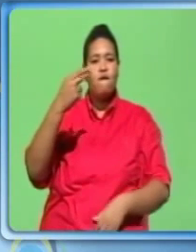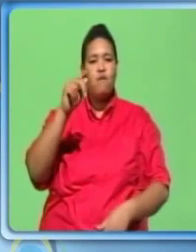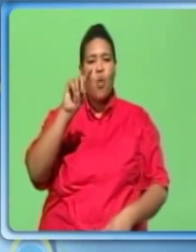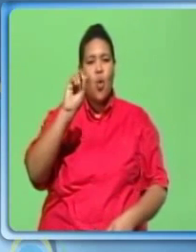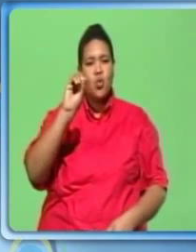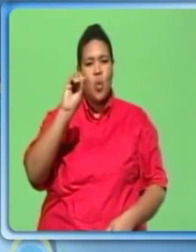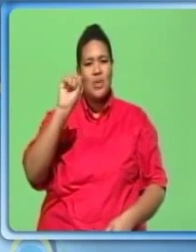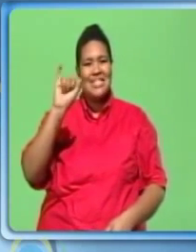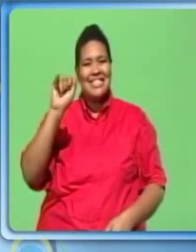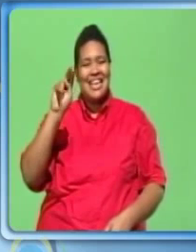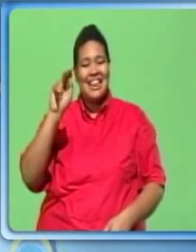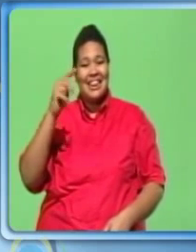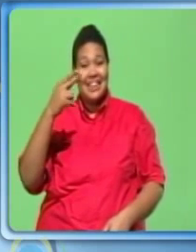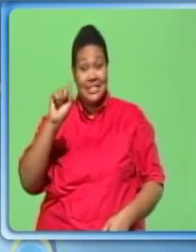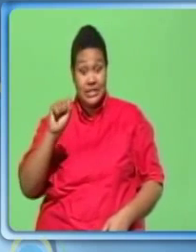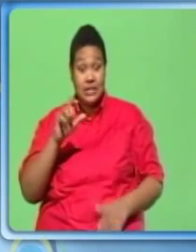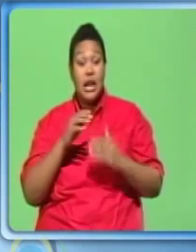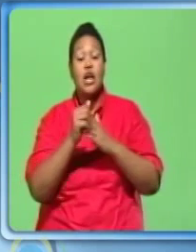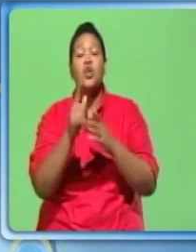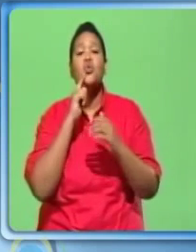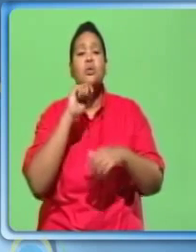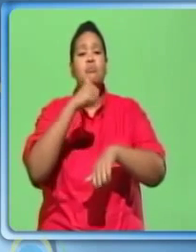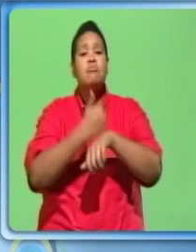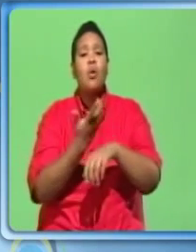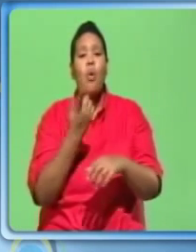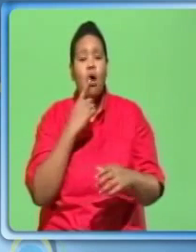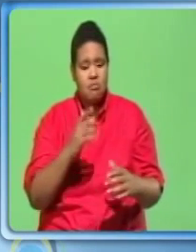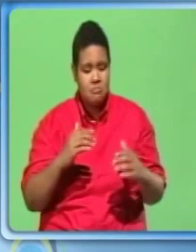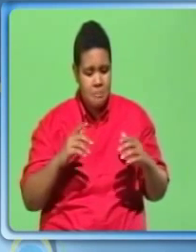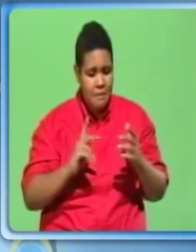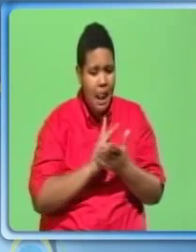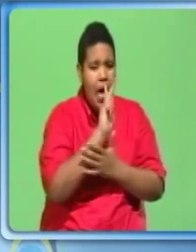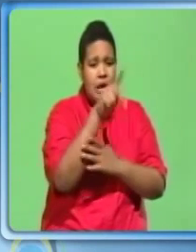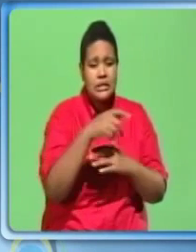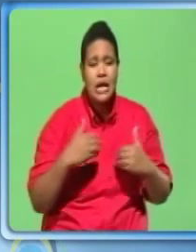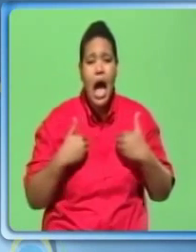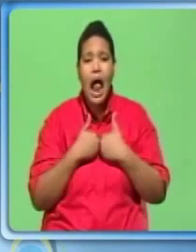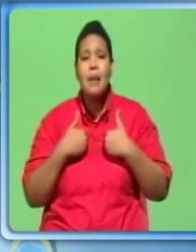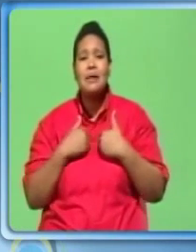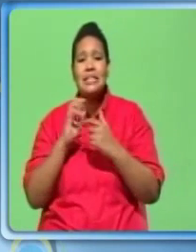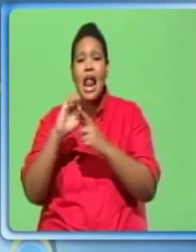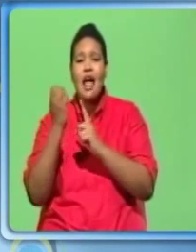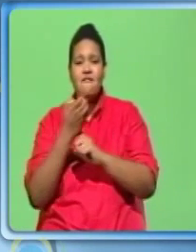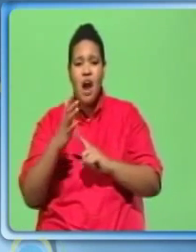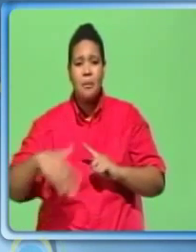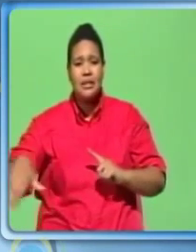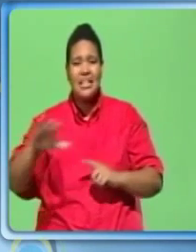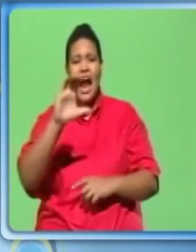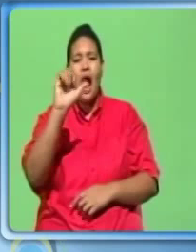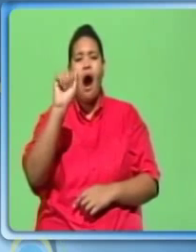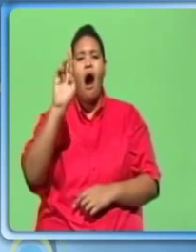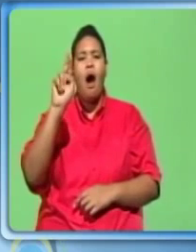formation of carbon compounds within plants, animals, and the environment.